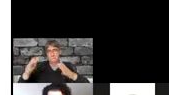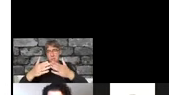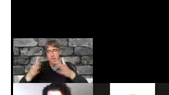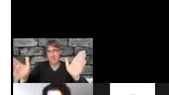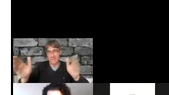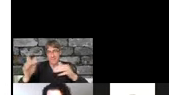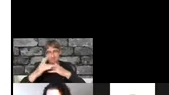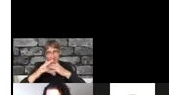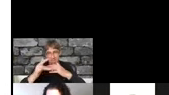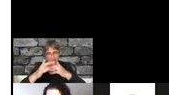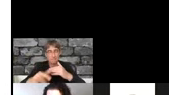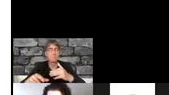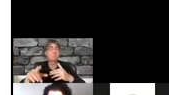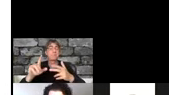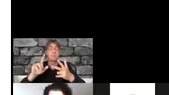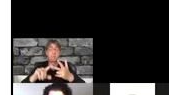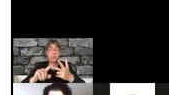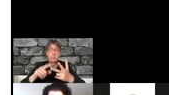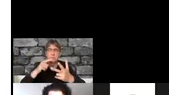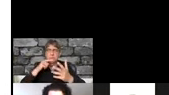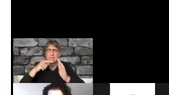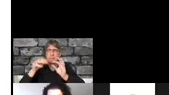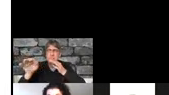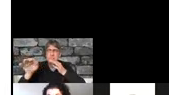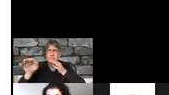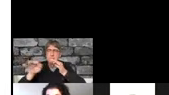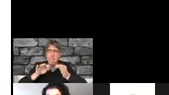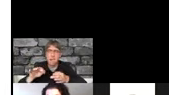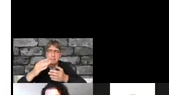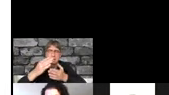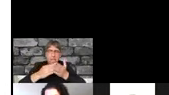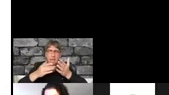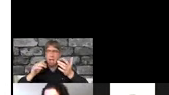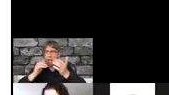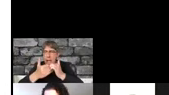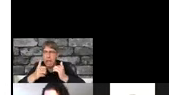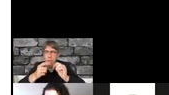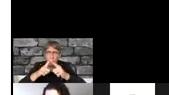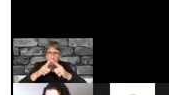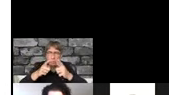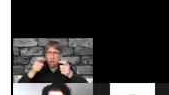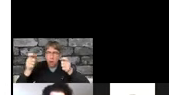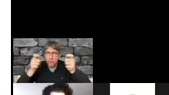to go over a few meeting controls for folks who maybe are not quite so familiar with Zoom.